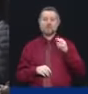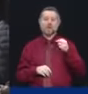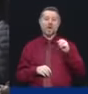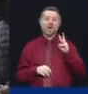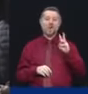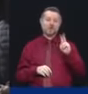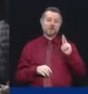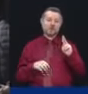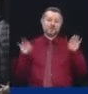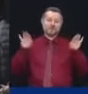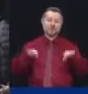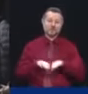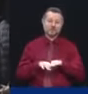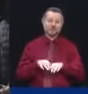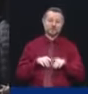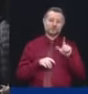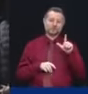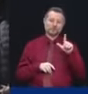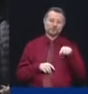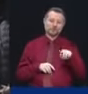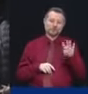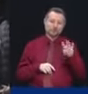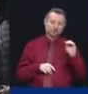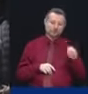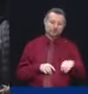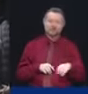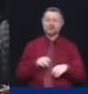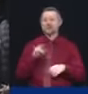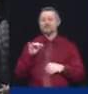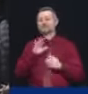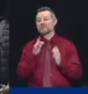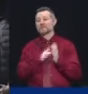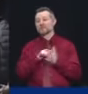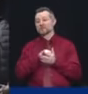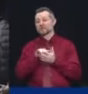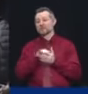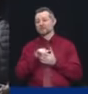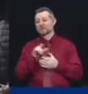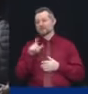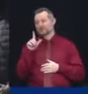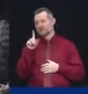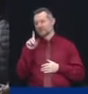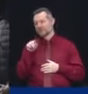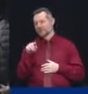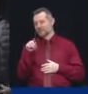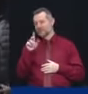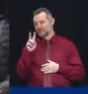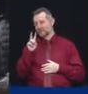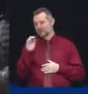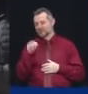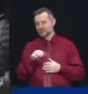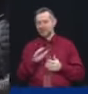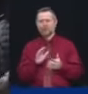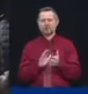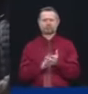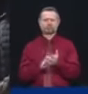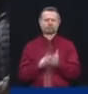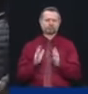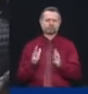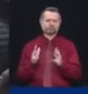Country, 1.3, Central New York, 1.2. Congratulations. That's